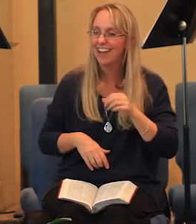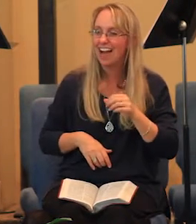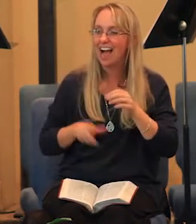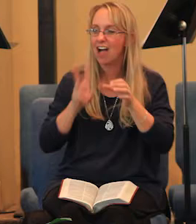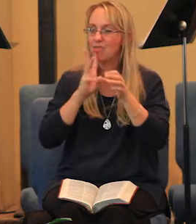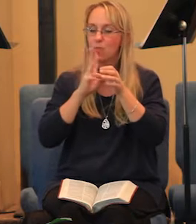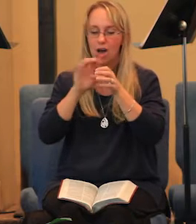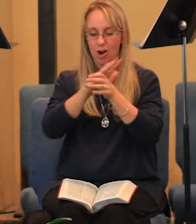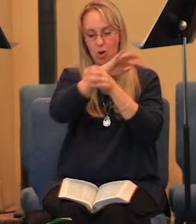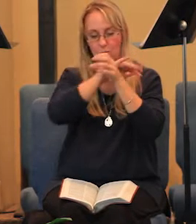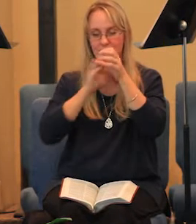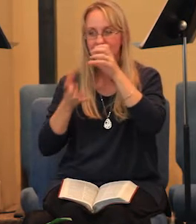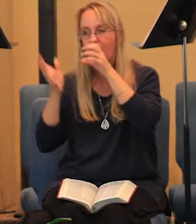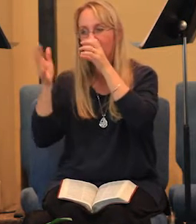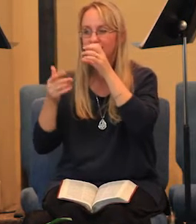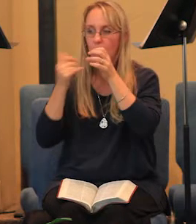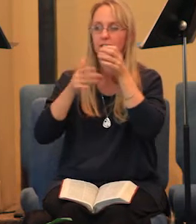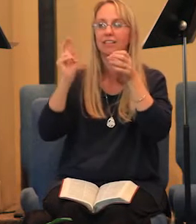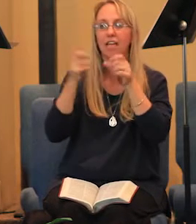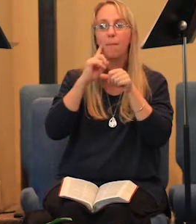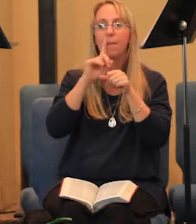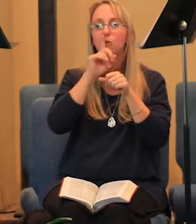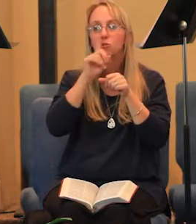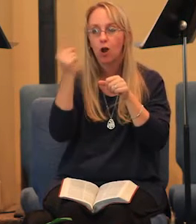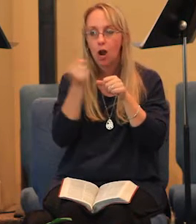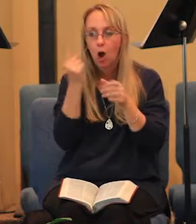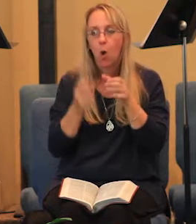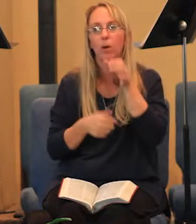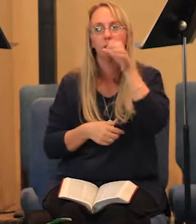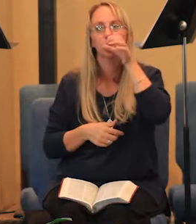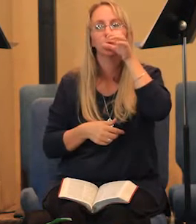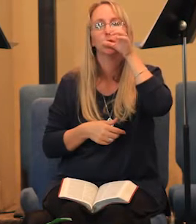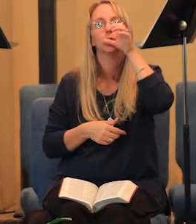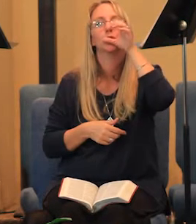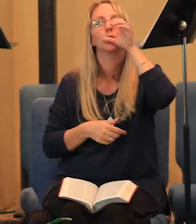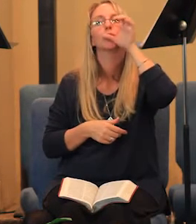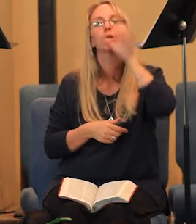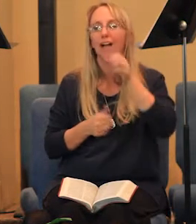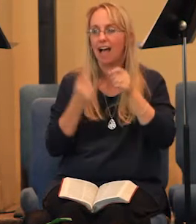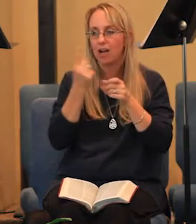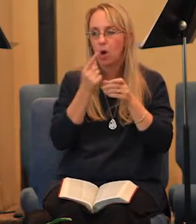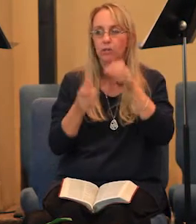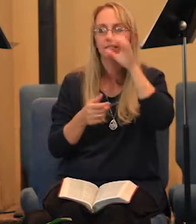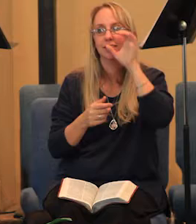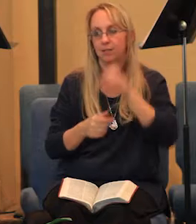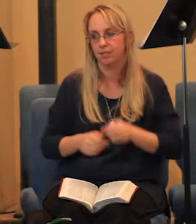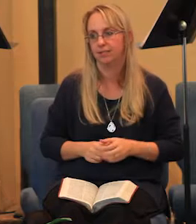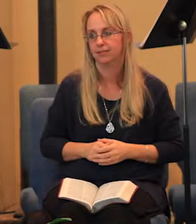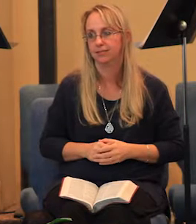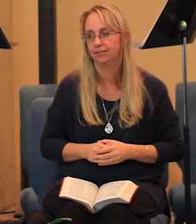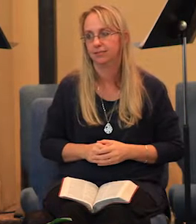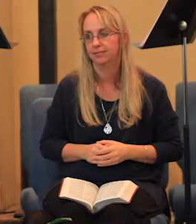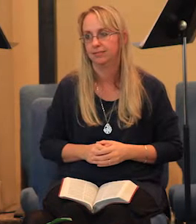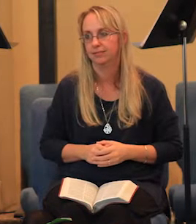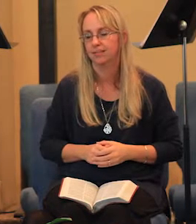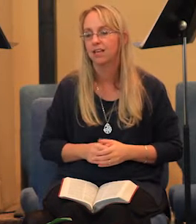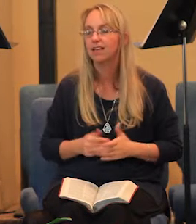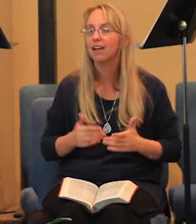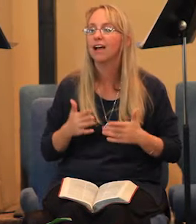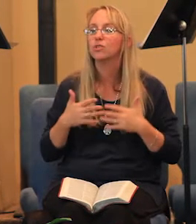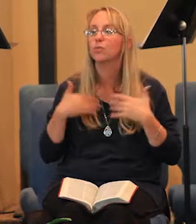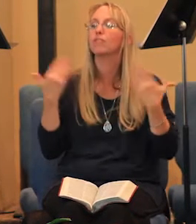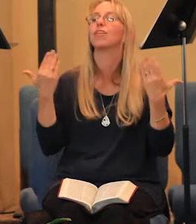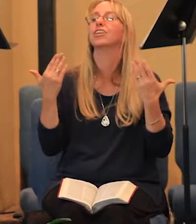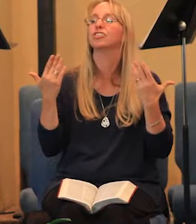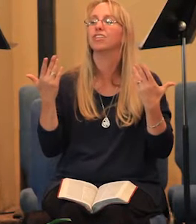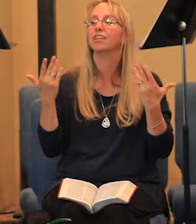And the water would slosh, but that second time I'd always make sure that I got a sip. Because as refreshing